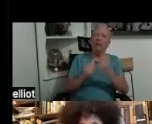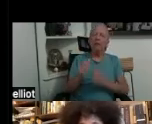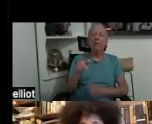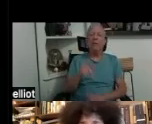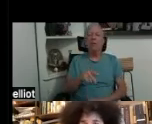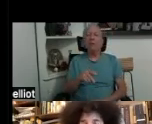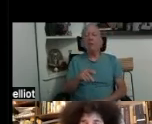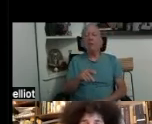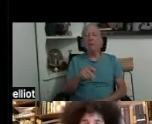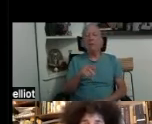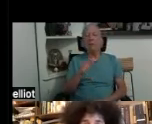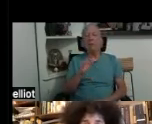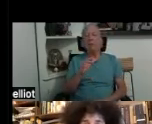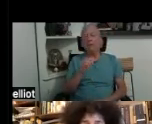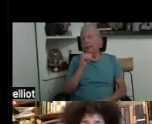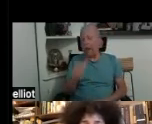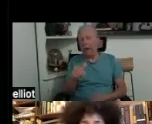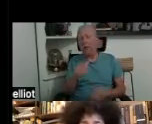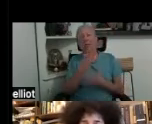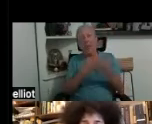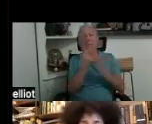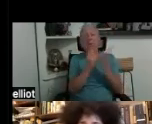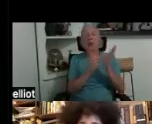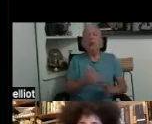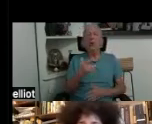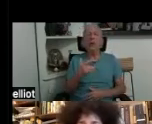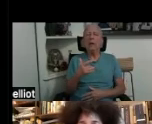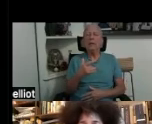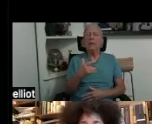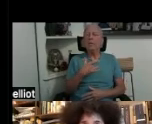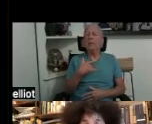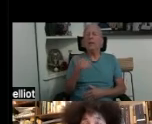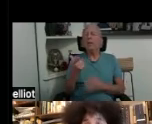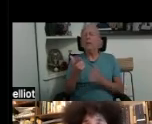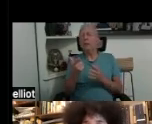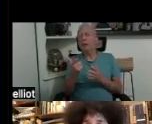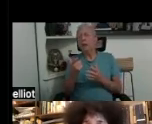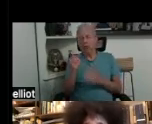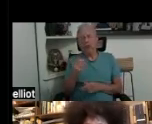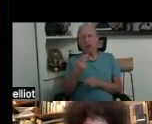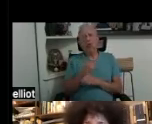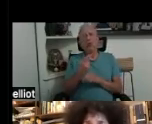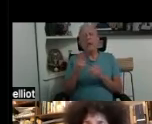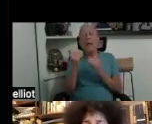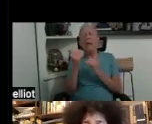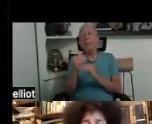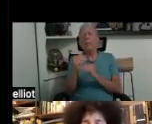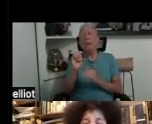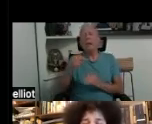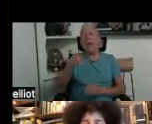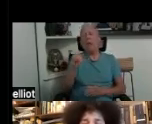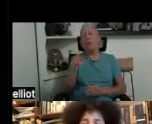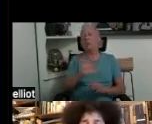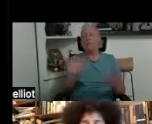cooperative corporation, some attorneys will suggest utilizing an limited equity cooperative, or I'm